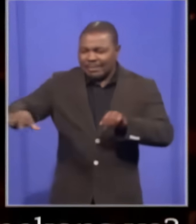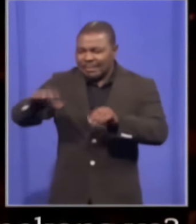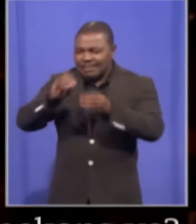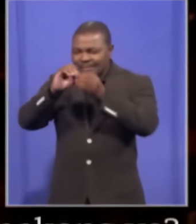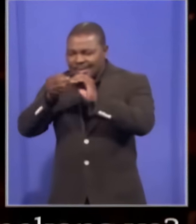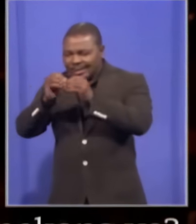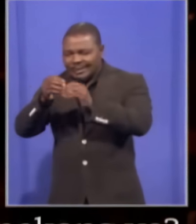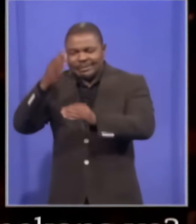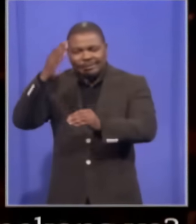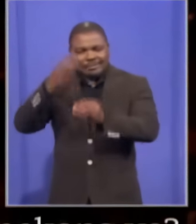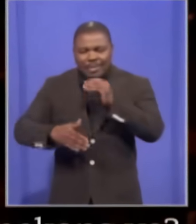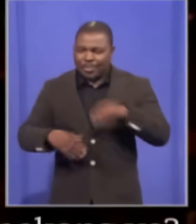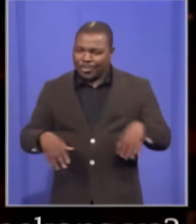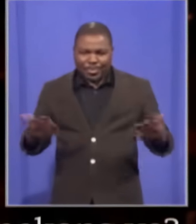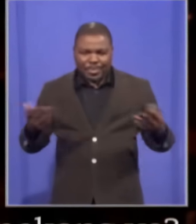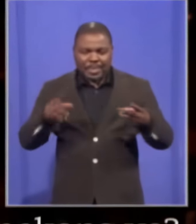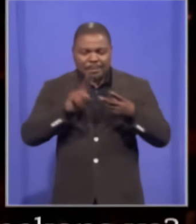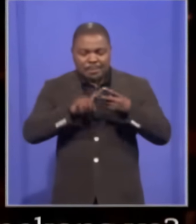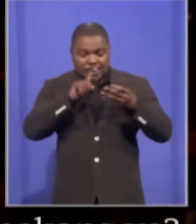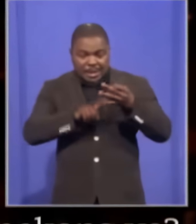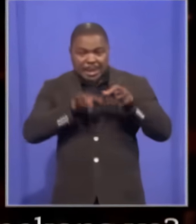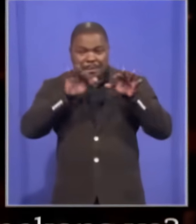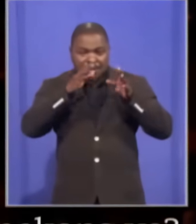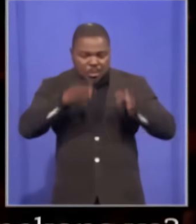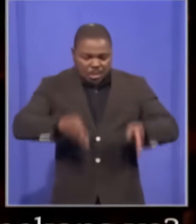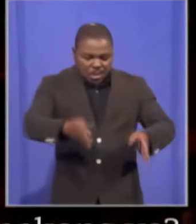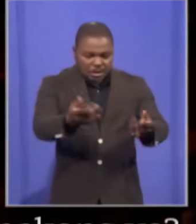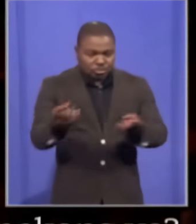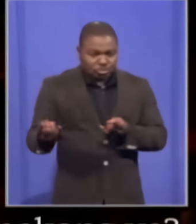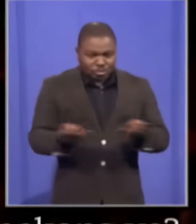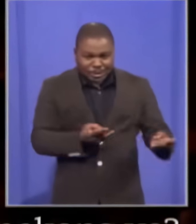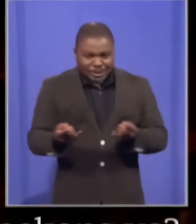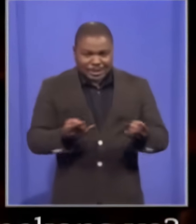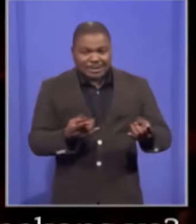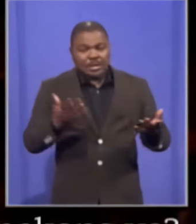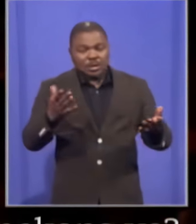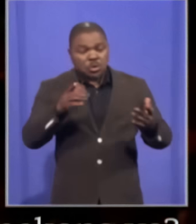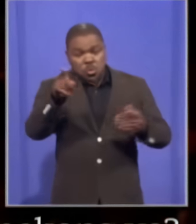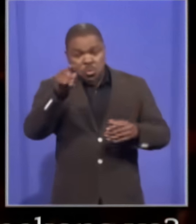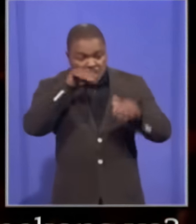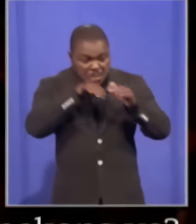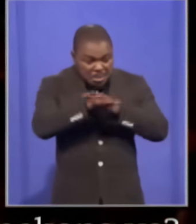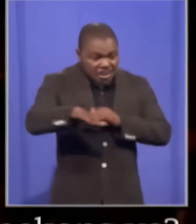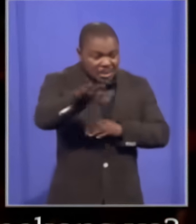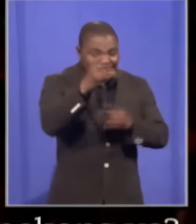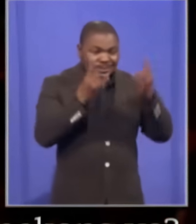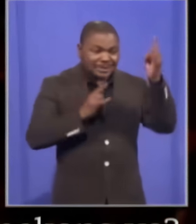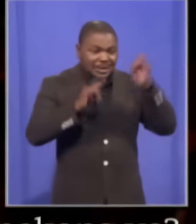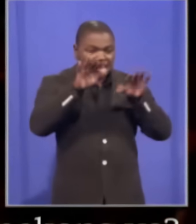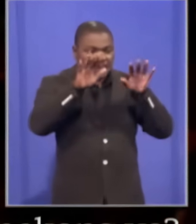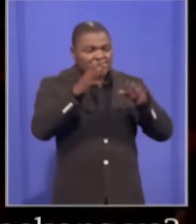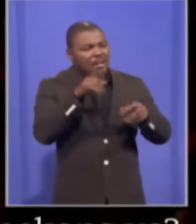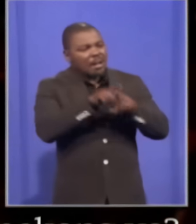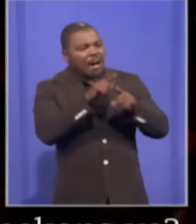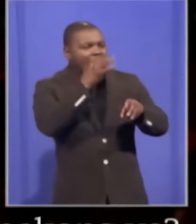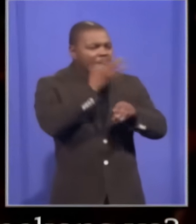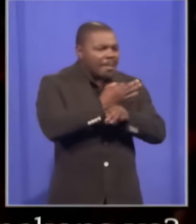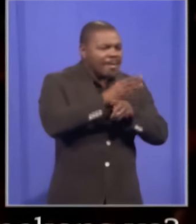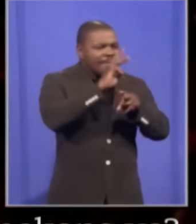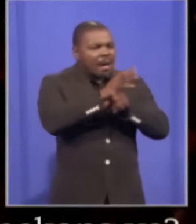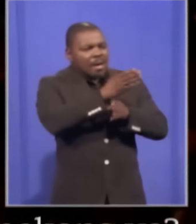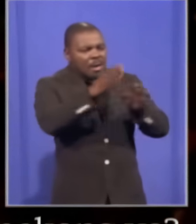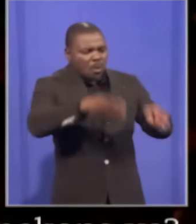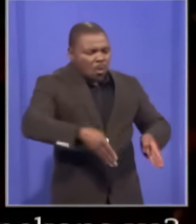di fetša re bolela ka barekiši ba mebileng ba e le gore go ka tsena ka mo Polokwane bomma ba rena le bopapa rena bao ba rekiša